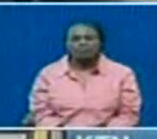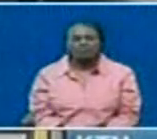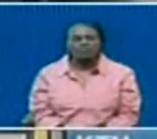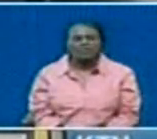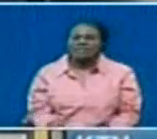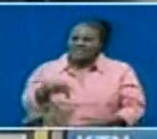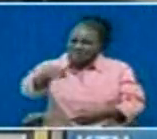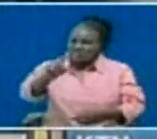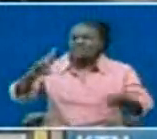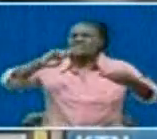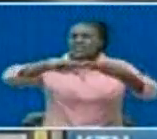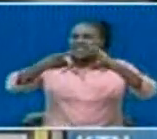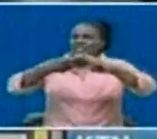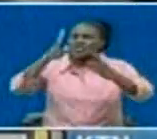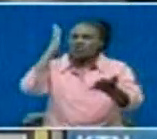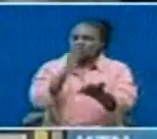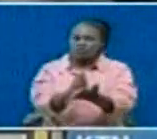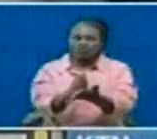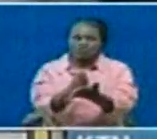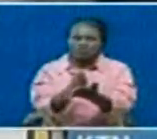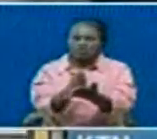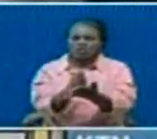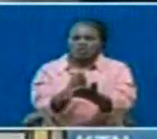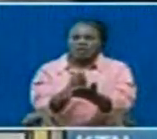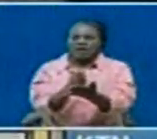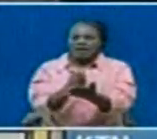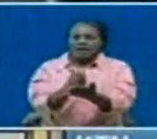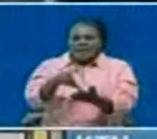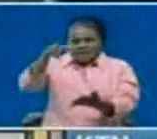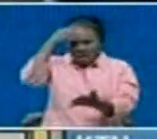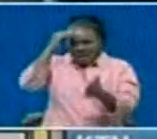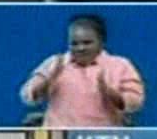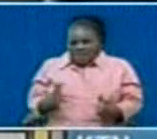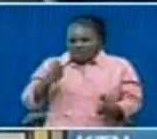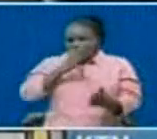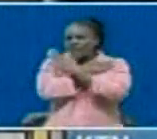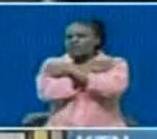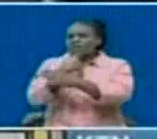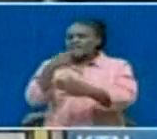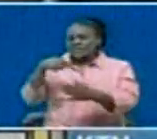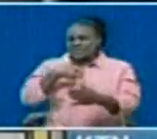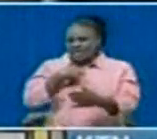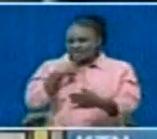they are unrelated. When my learned friend was saying that, he was reminding me of